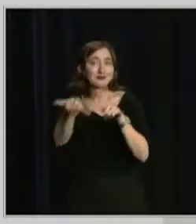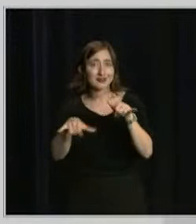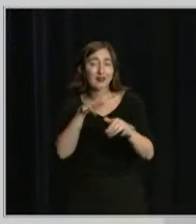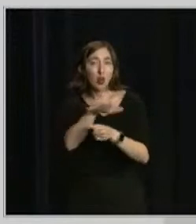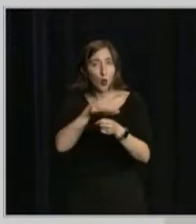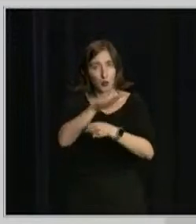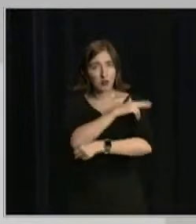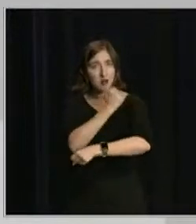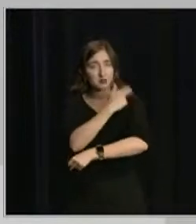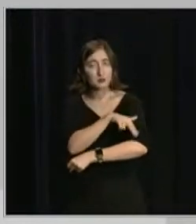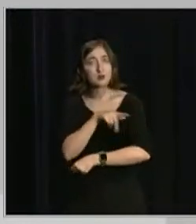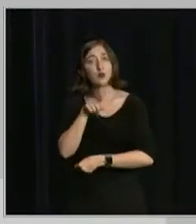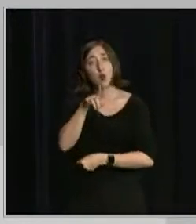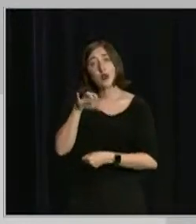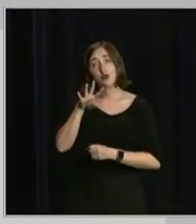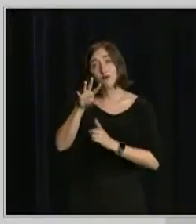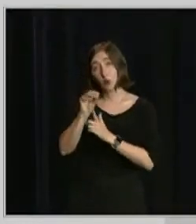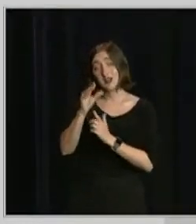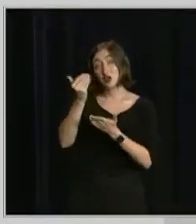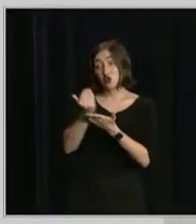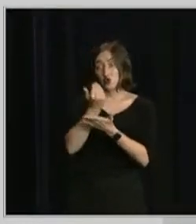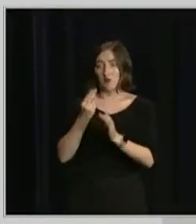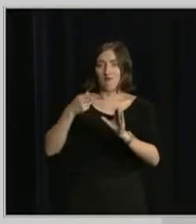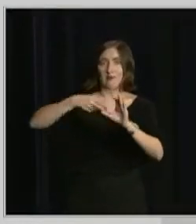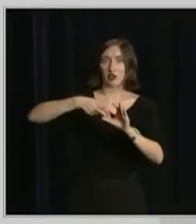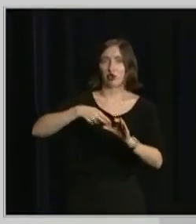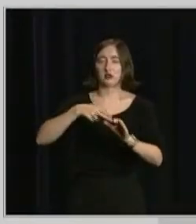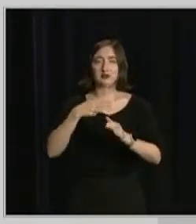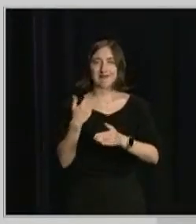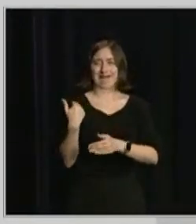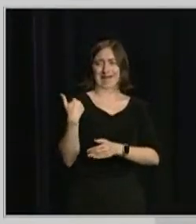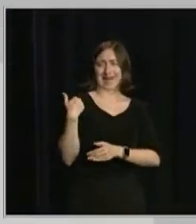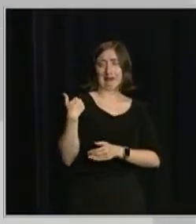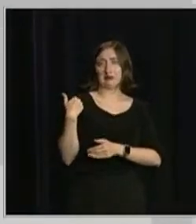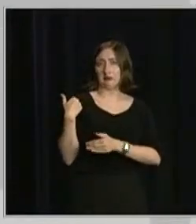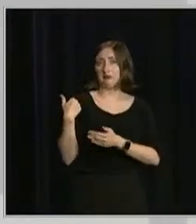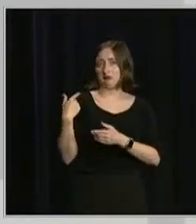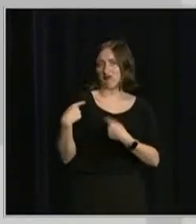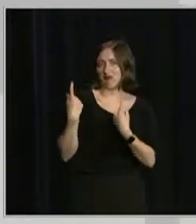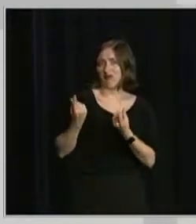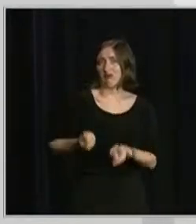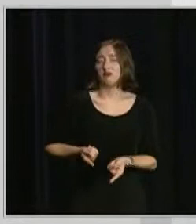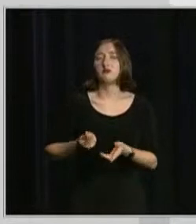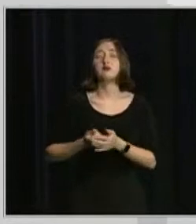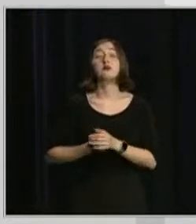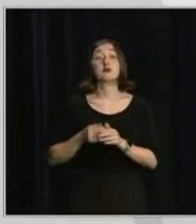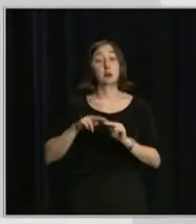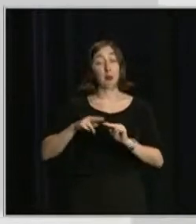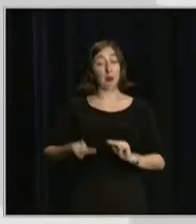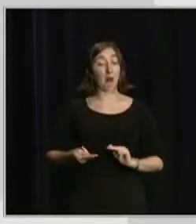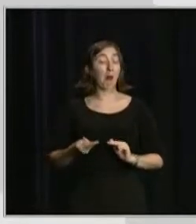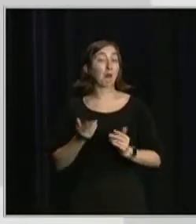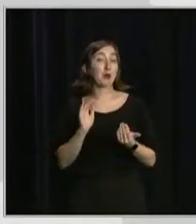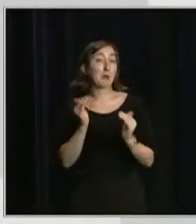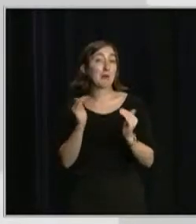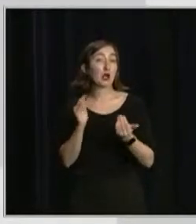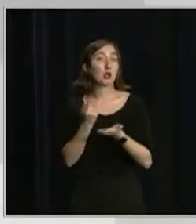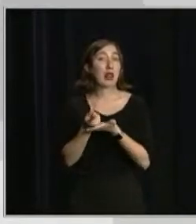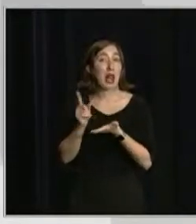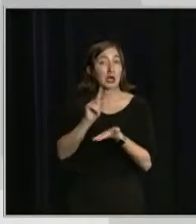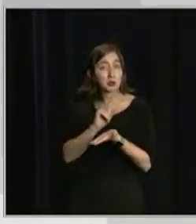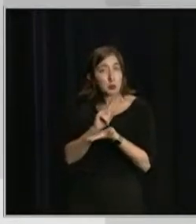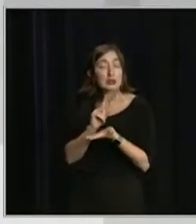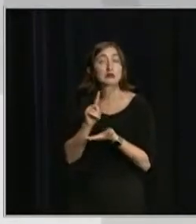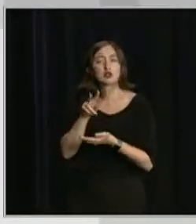new admissions in the last 24 hours. If you've been keeping track of that, that is down slightly from last week when we were up